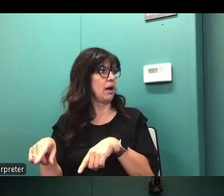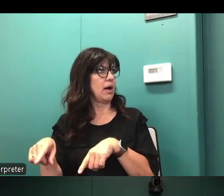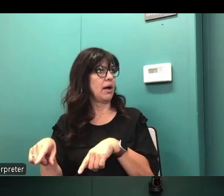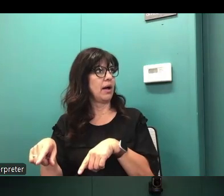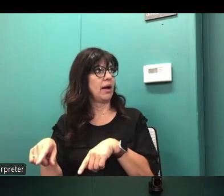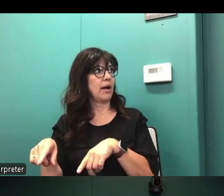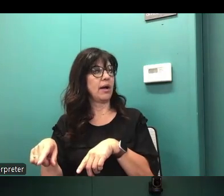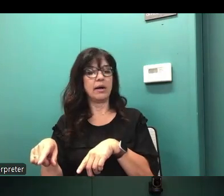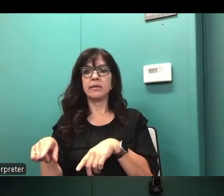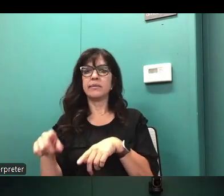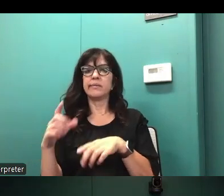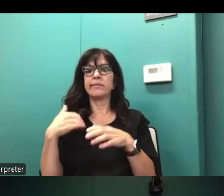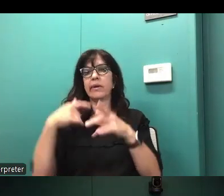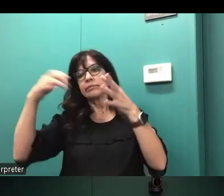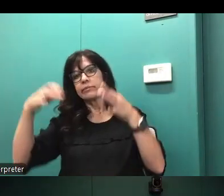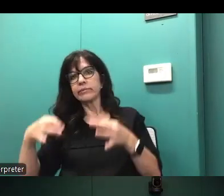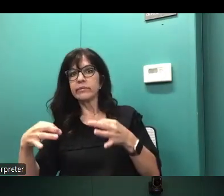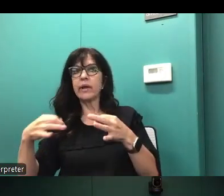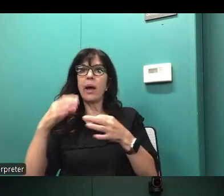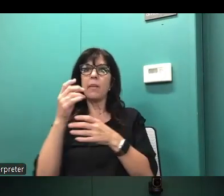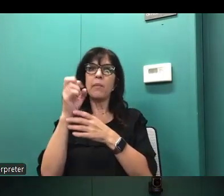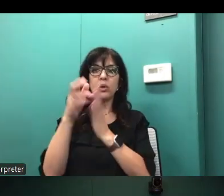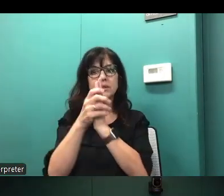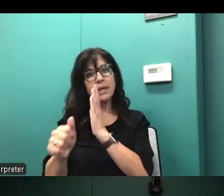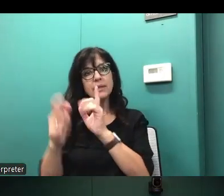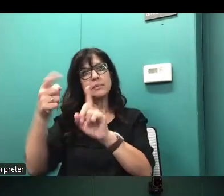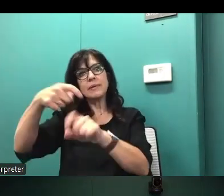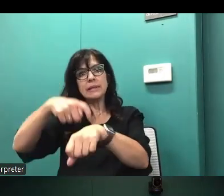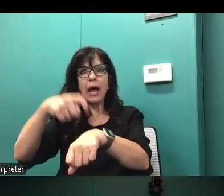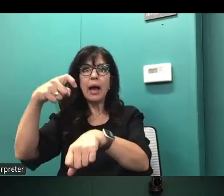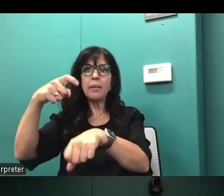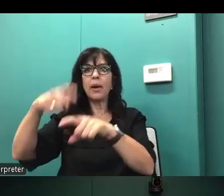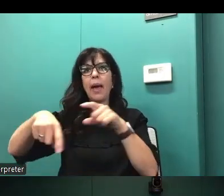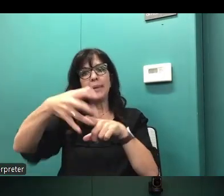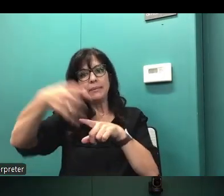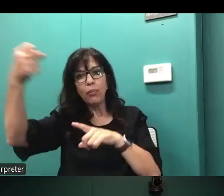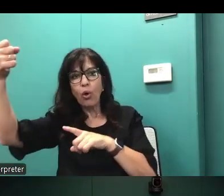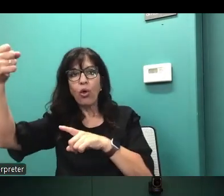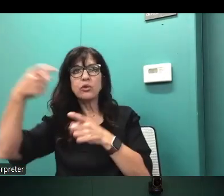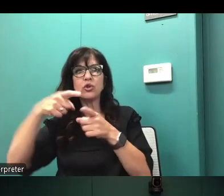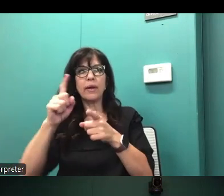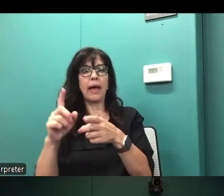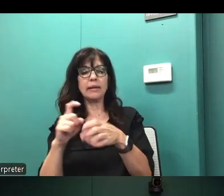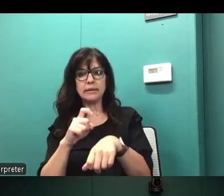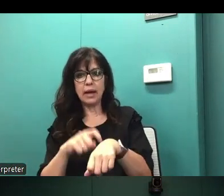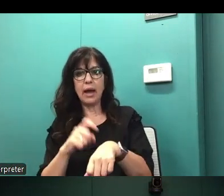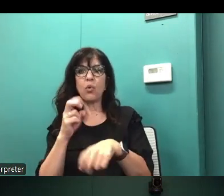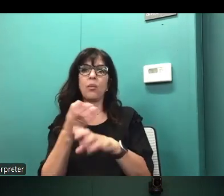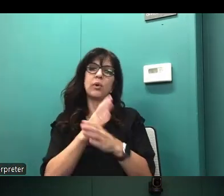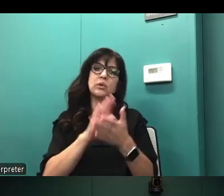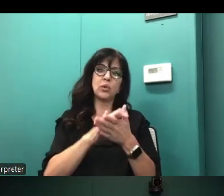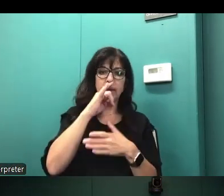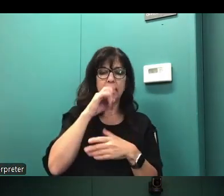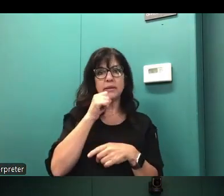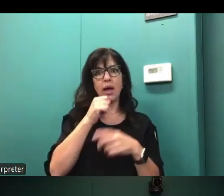So they like, here's their explanation that they'll have motor skills at this time, so they can't be taken during that time. Or this is preschool kid, she's